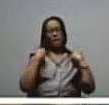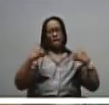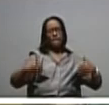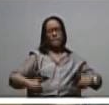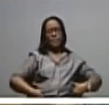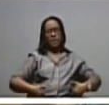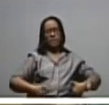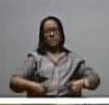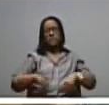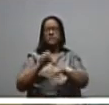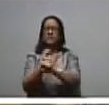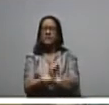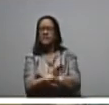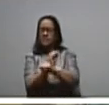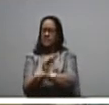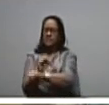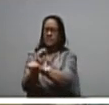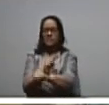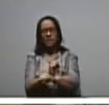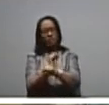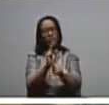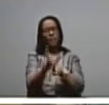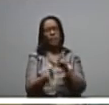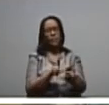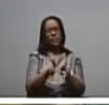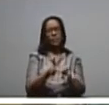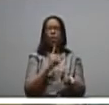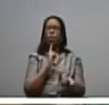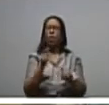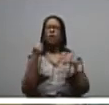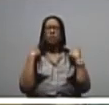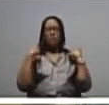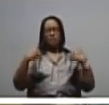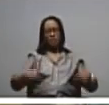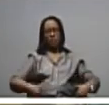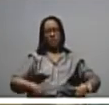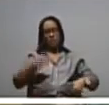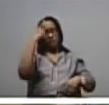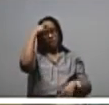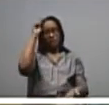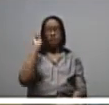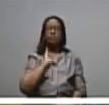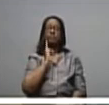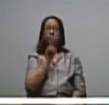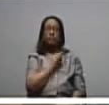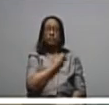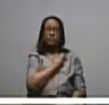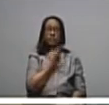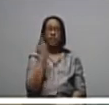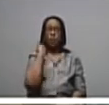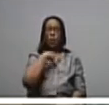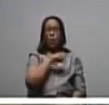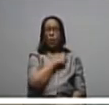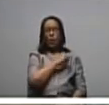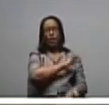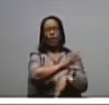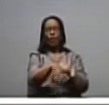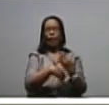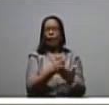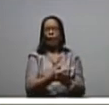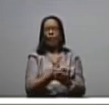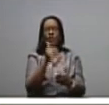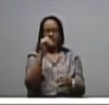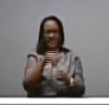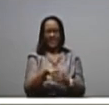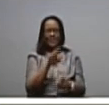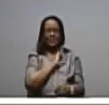And to put it in a modern context, we, because we are all in Christ,